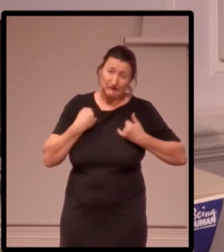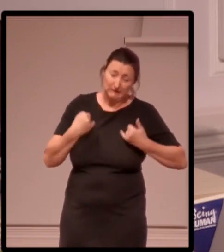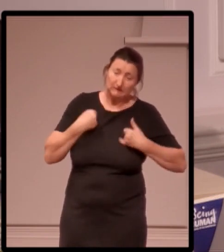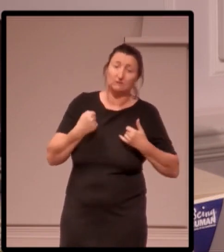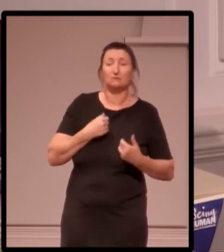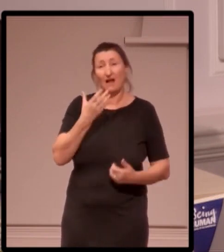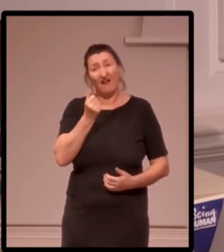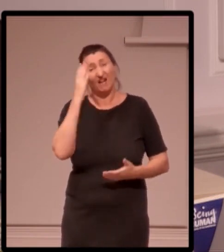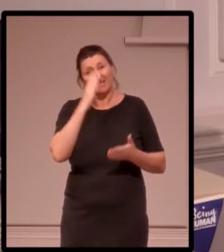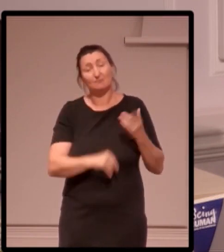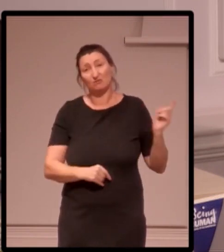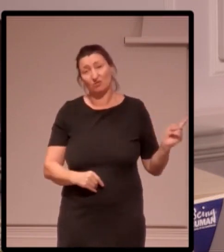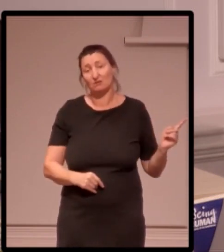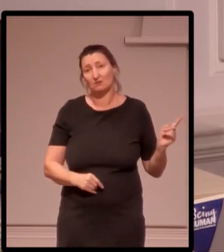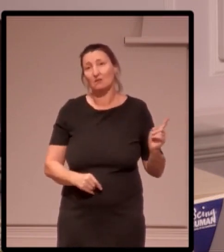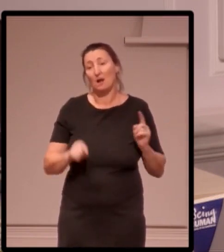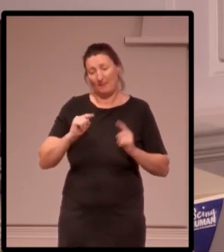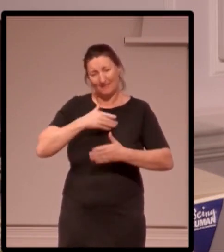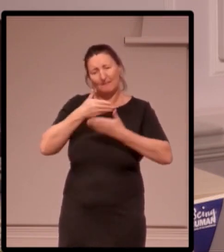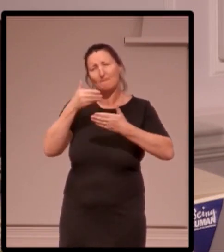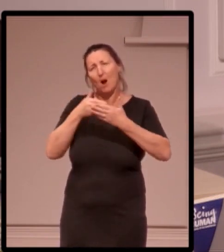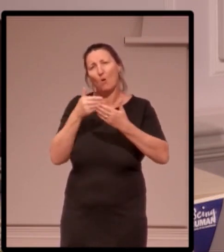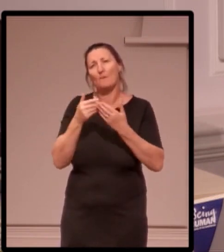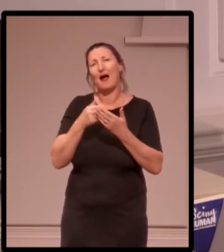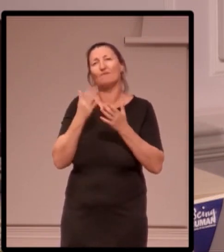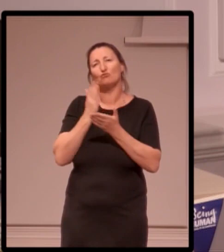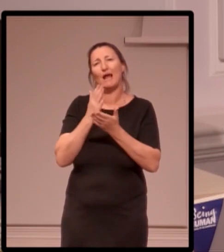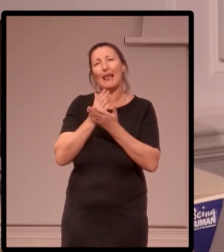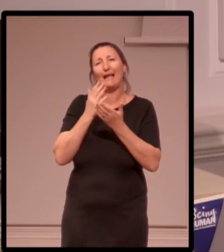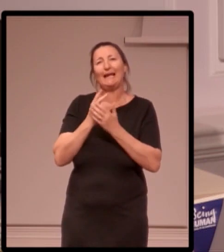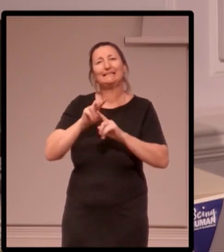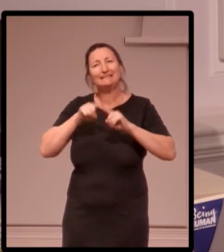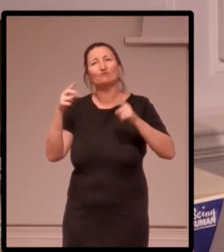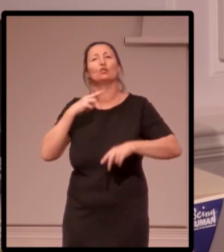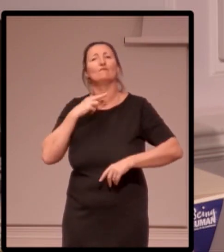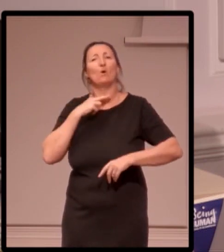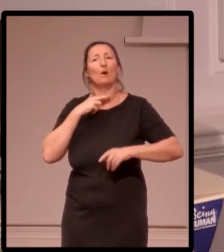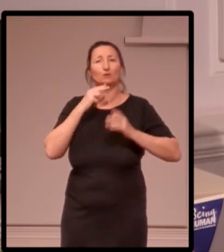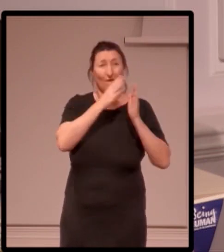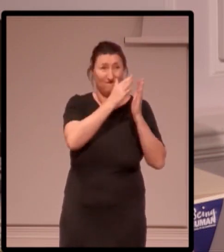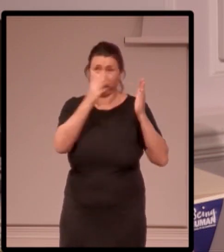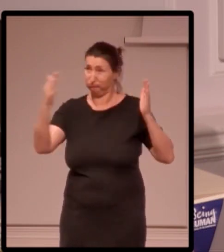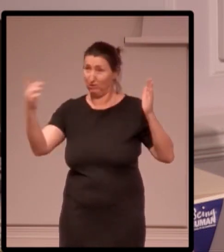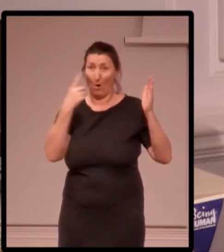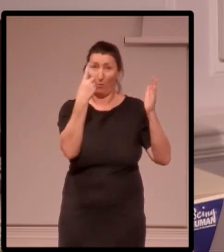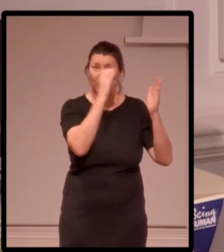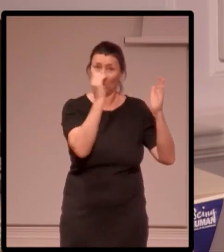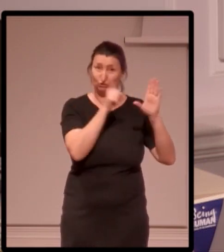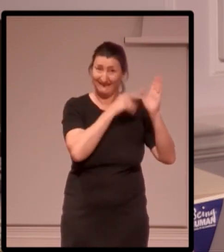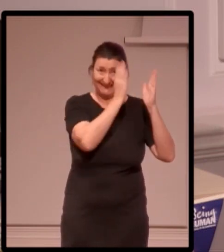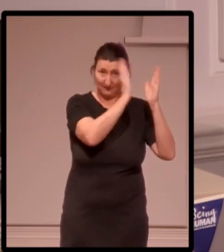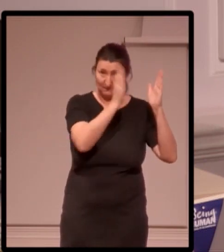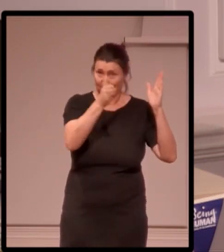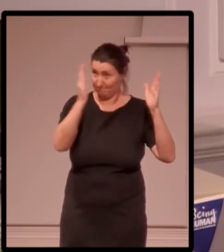this poem, The Stories That Make Me, it's split into different voices across 100 years. And it was